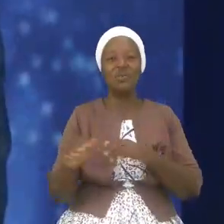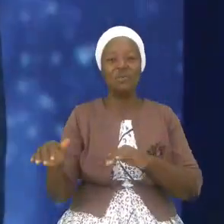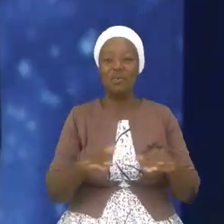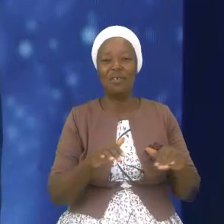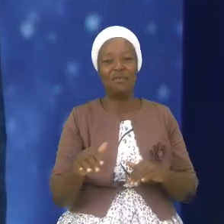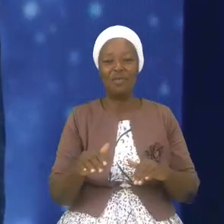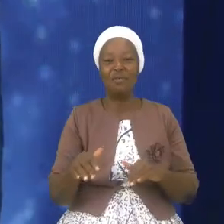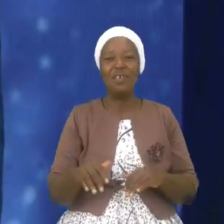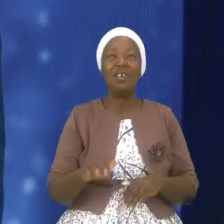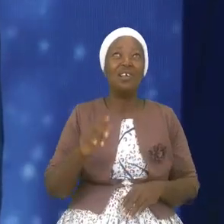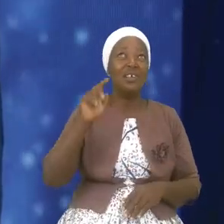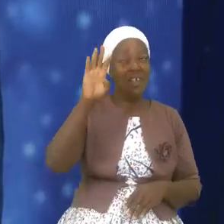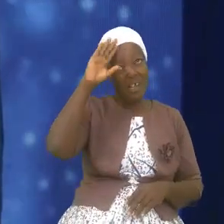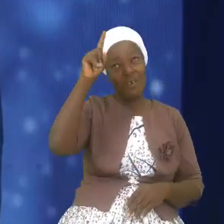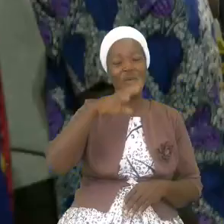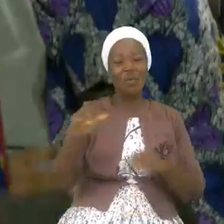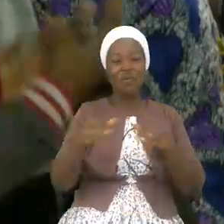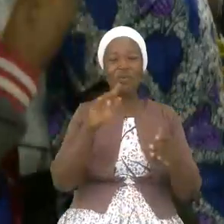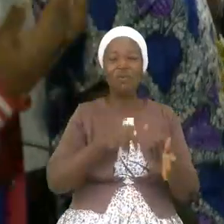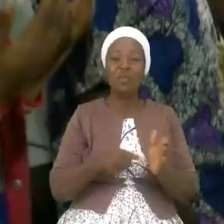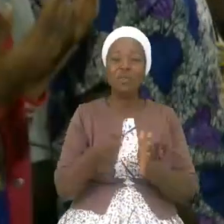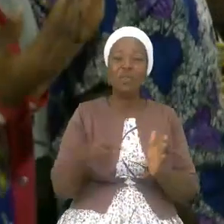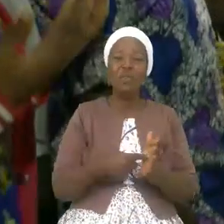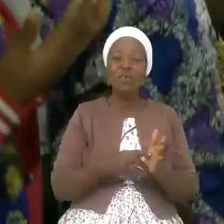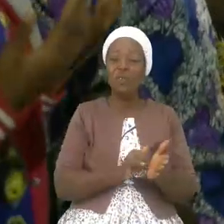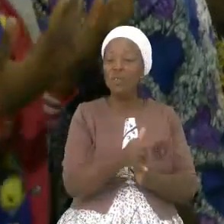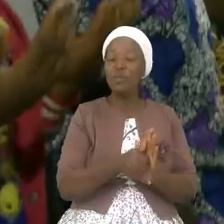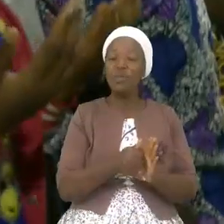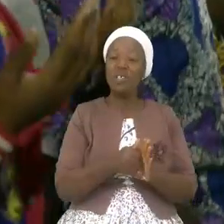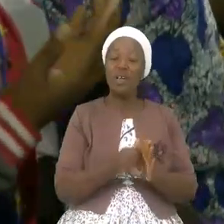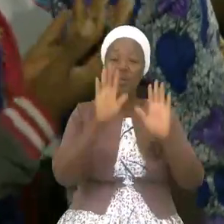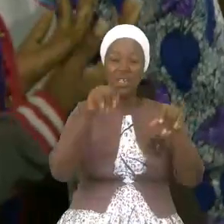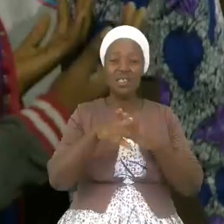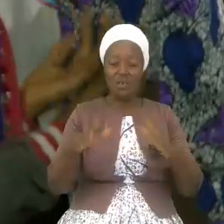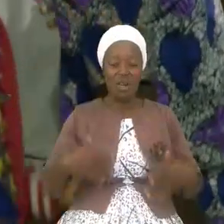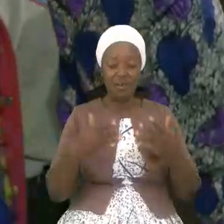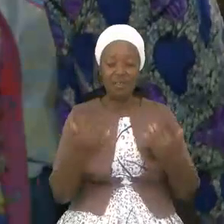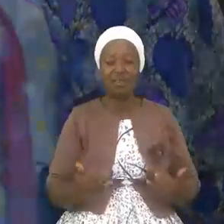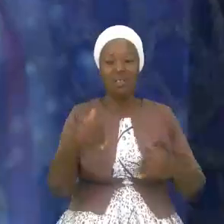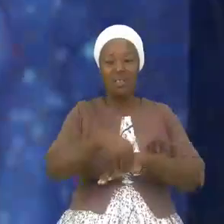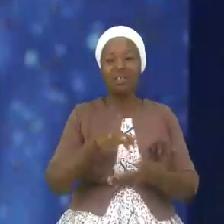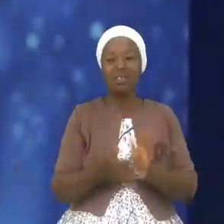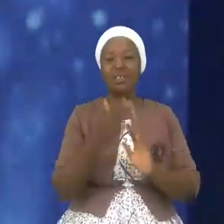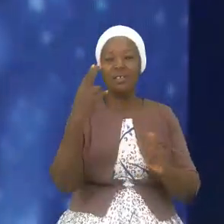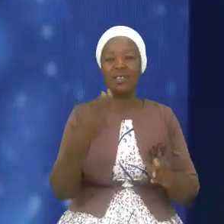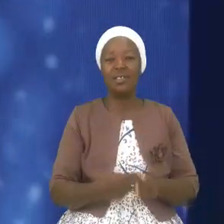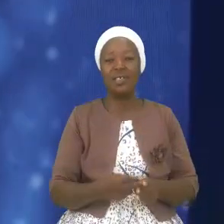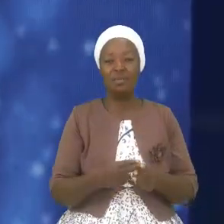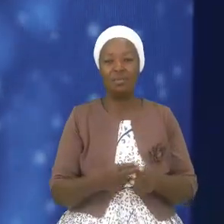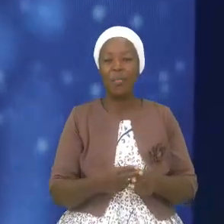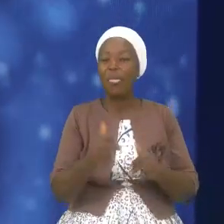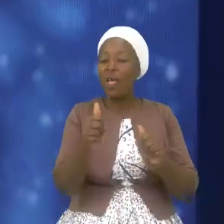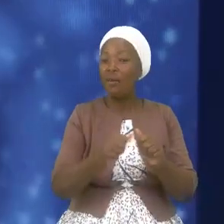even tonight, in Jesus' name. Every promise he has given, every word he